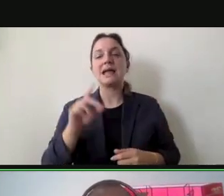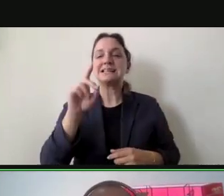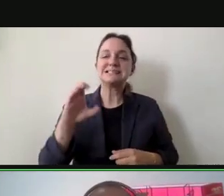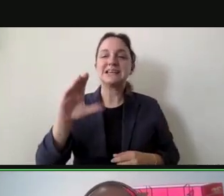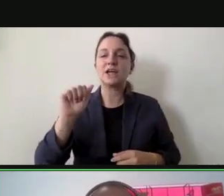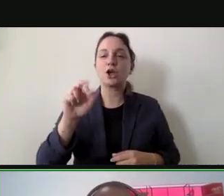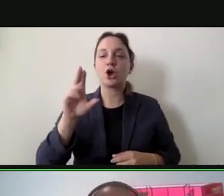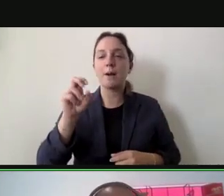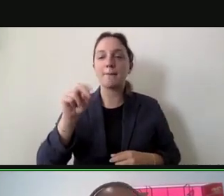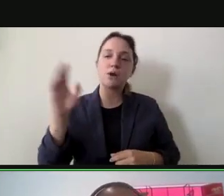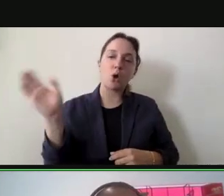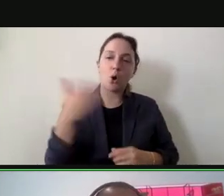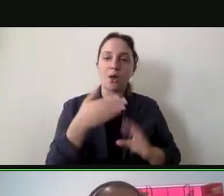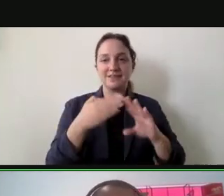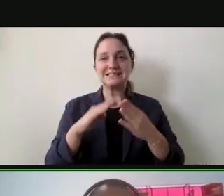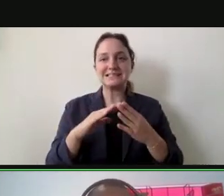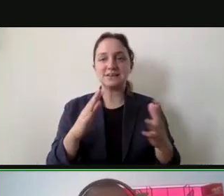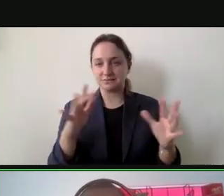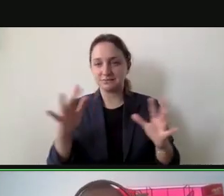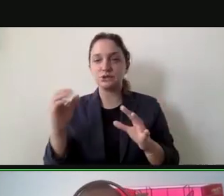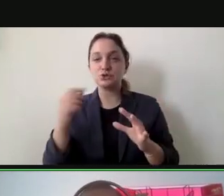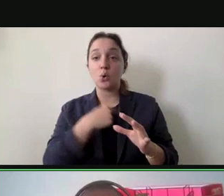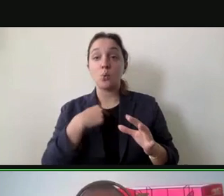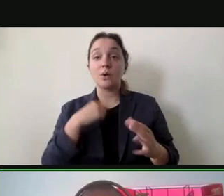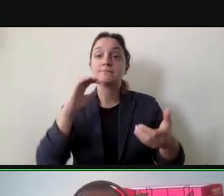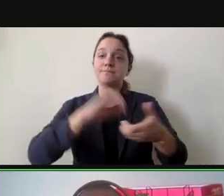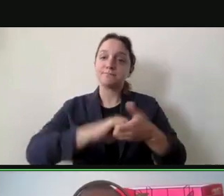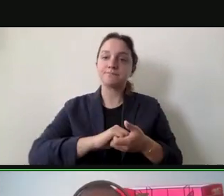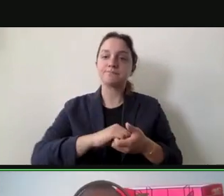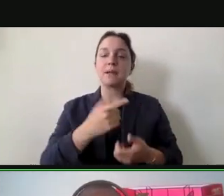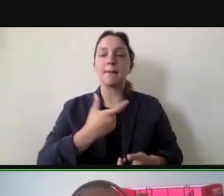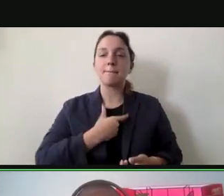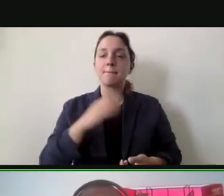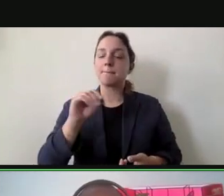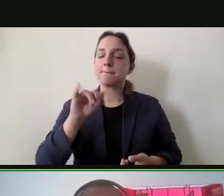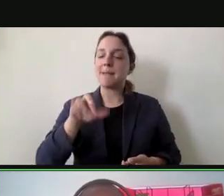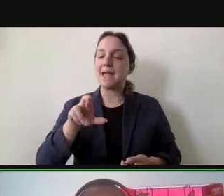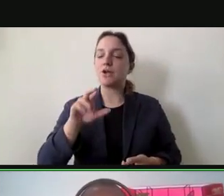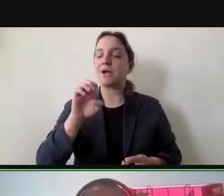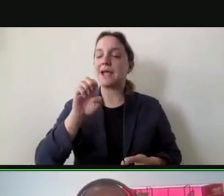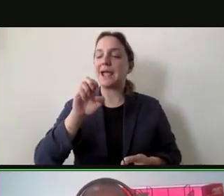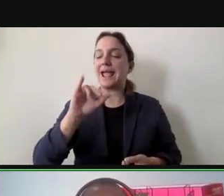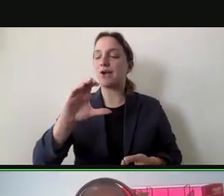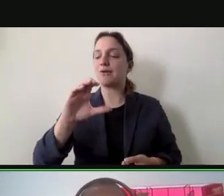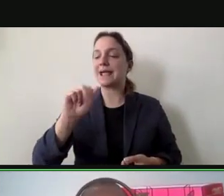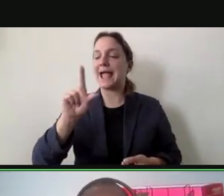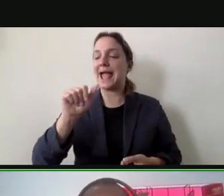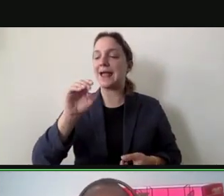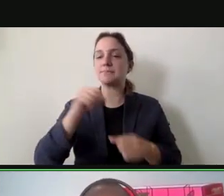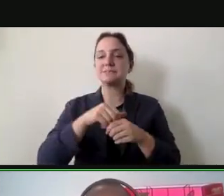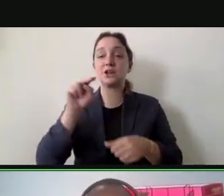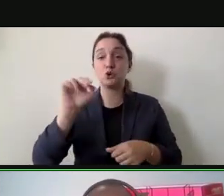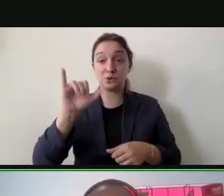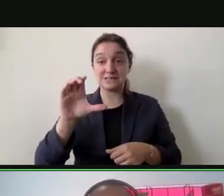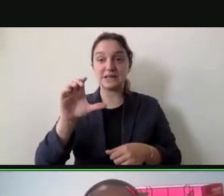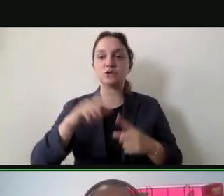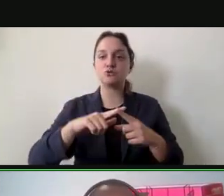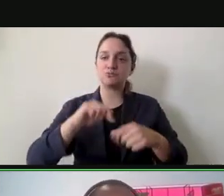cities. And so we worked with Mayor Eric Adams in New York City to create a Civilian Climate